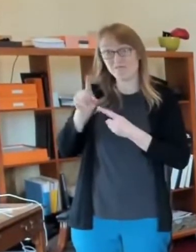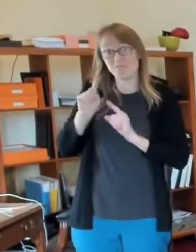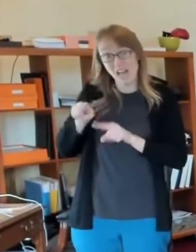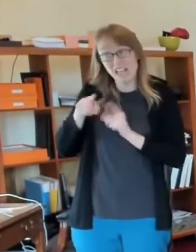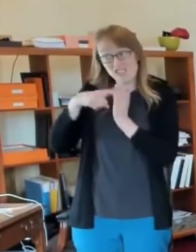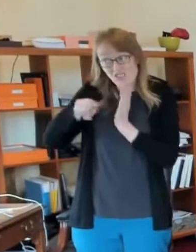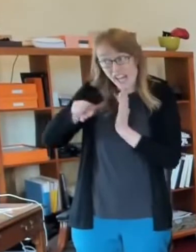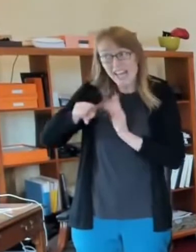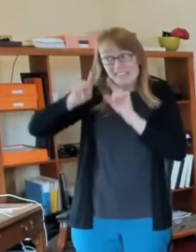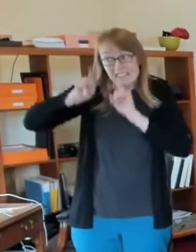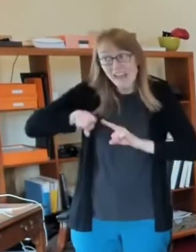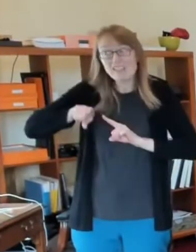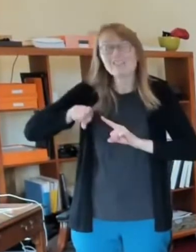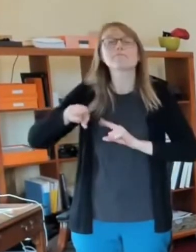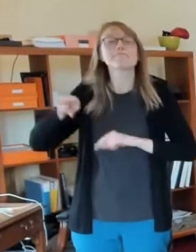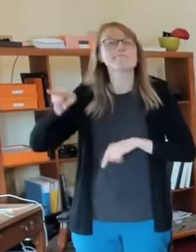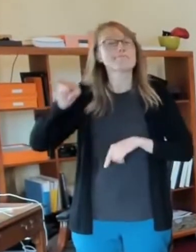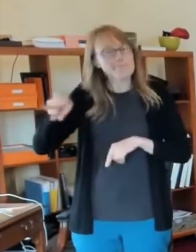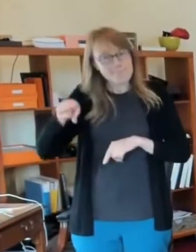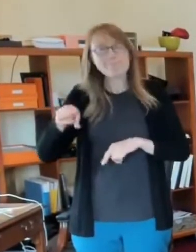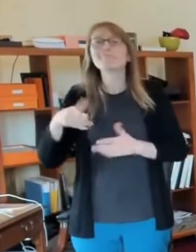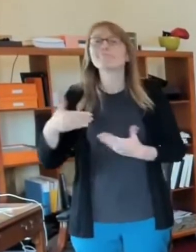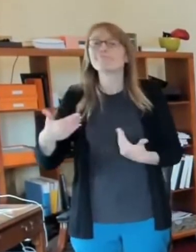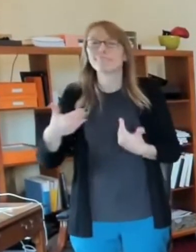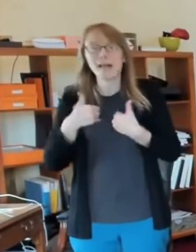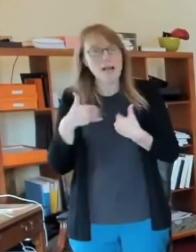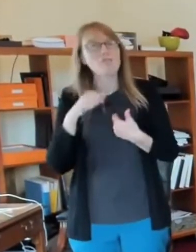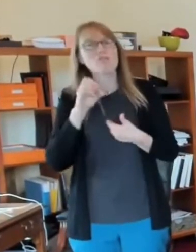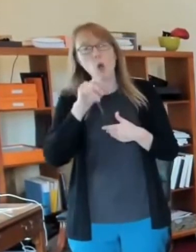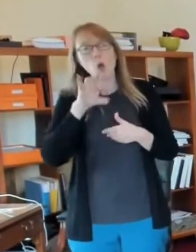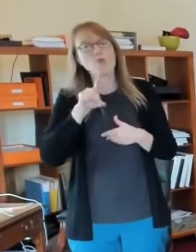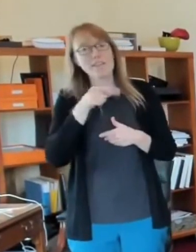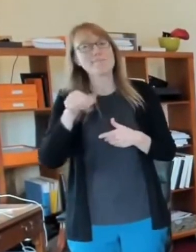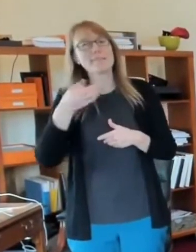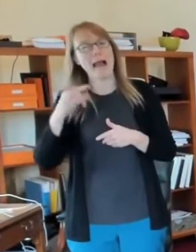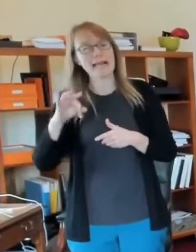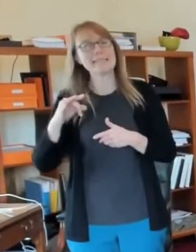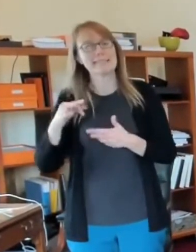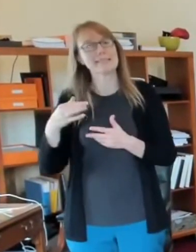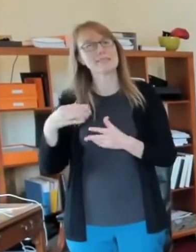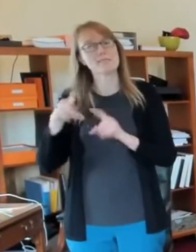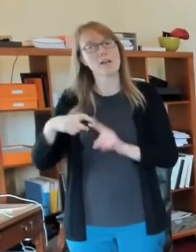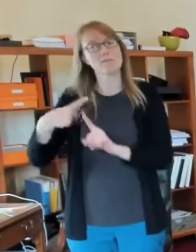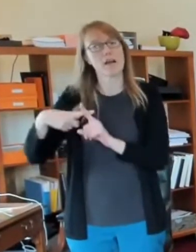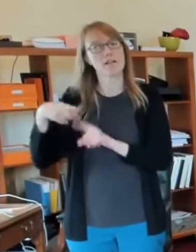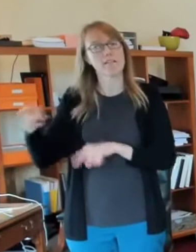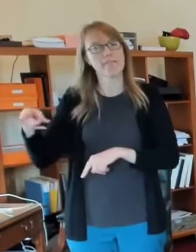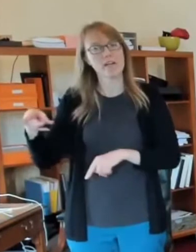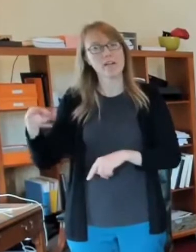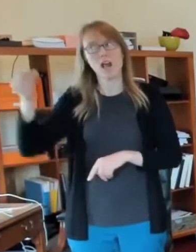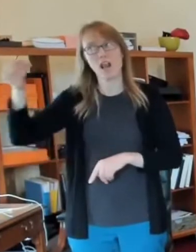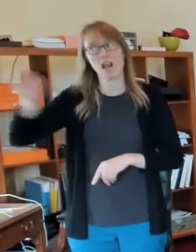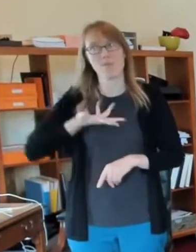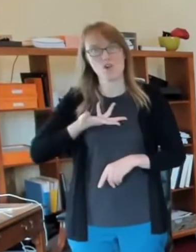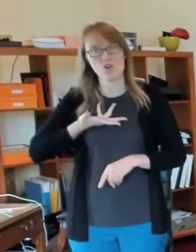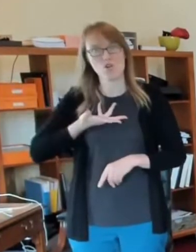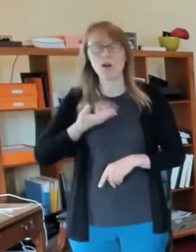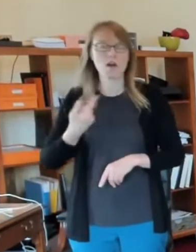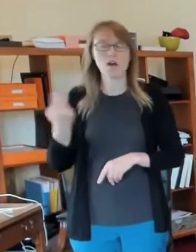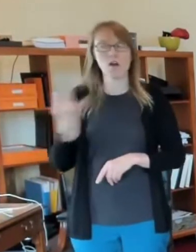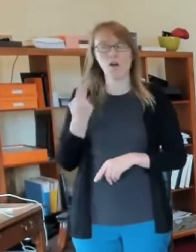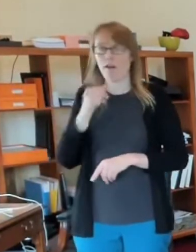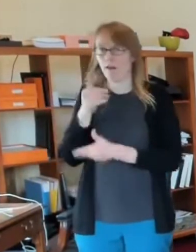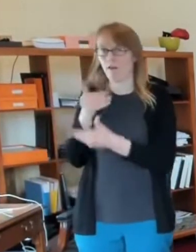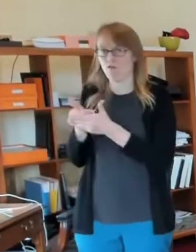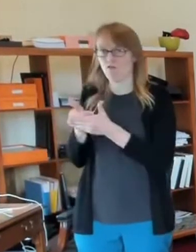But, you know, she was keeping her circle very small, doing the hand washing, mask wearing, etc. But she was with a close